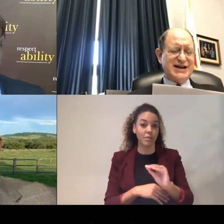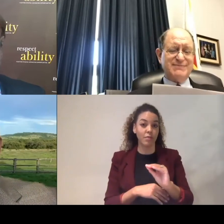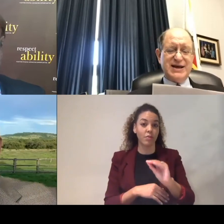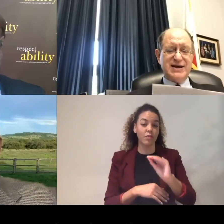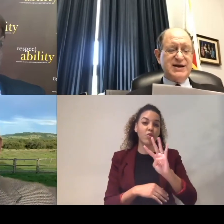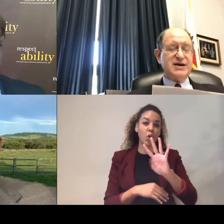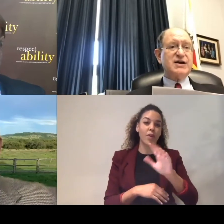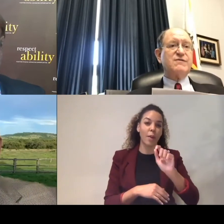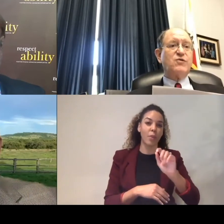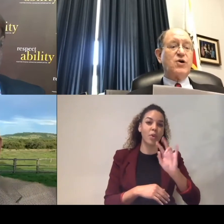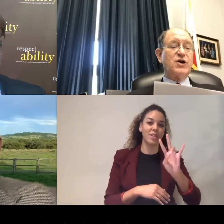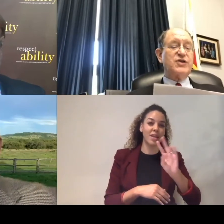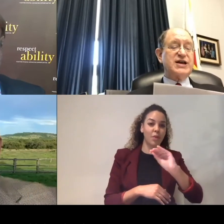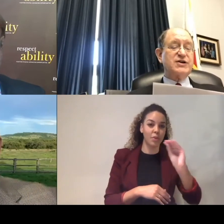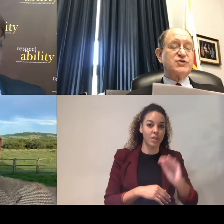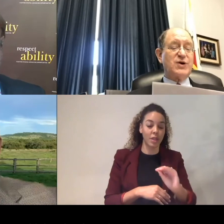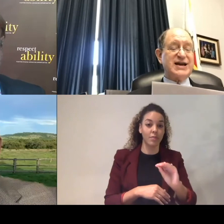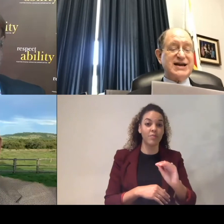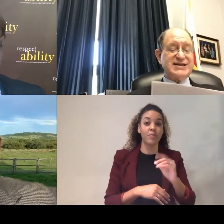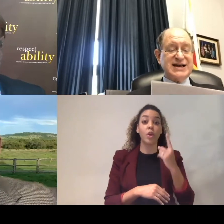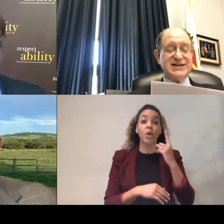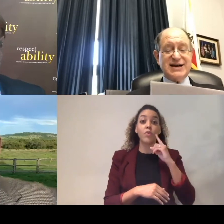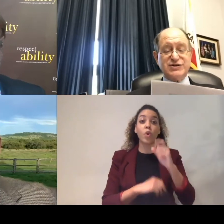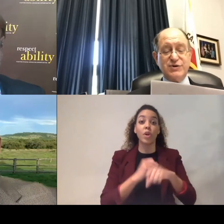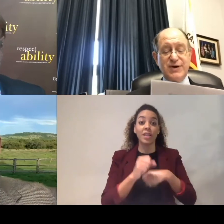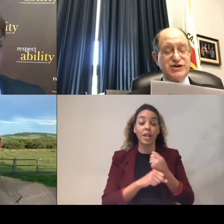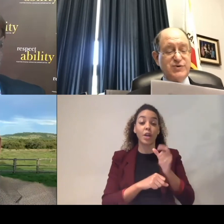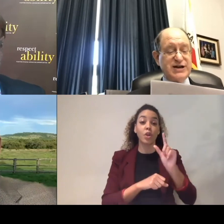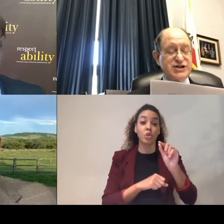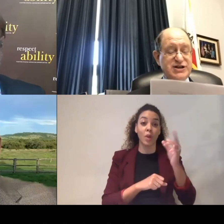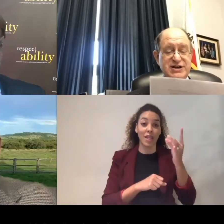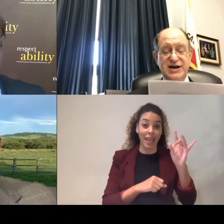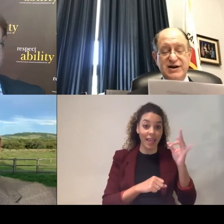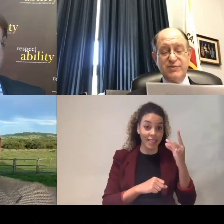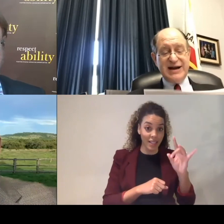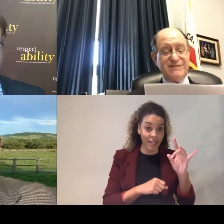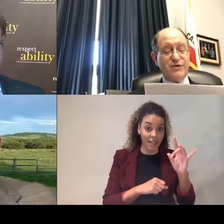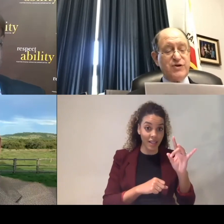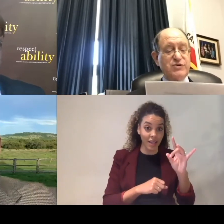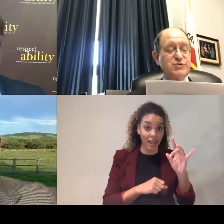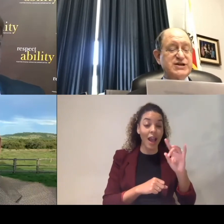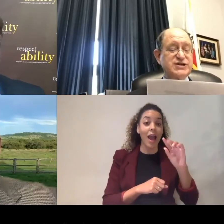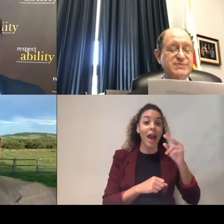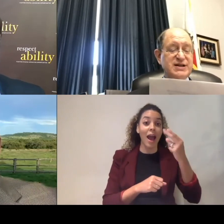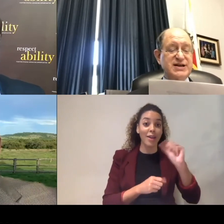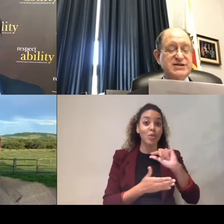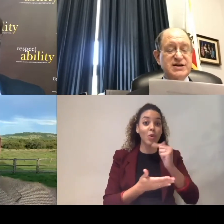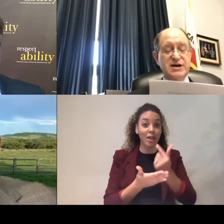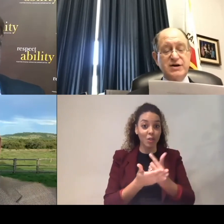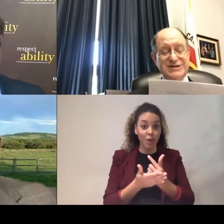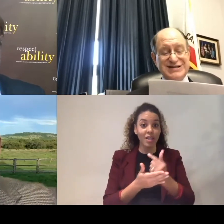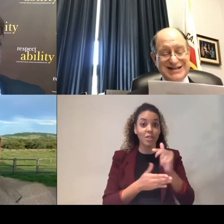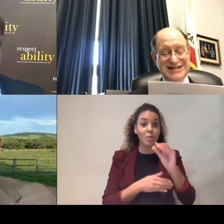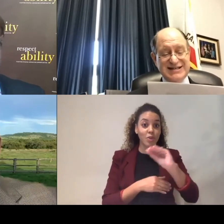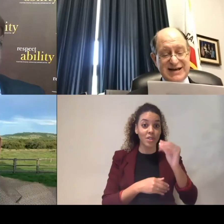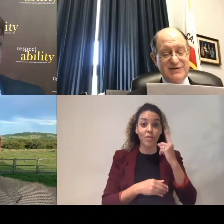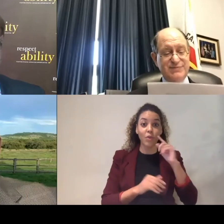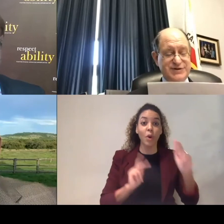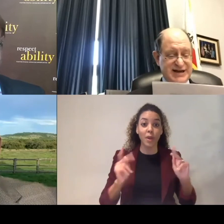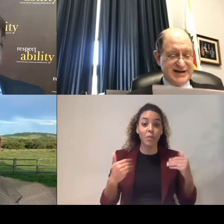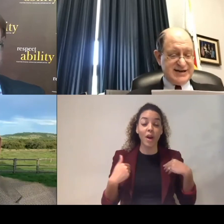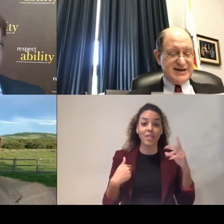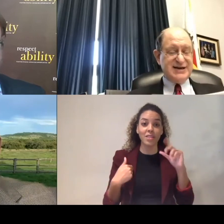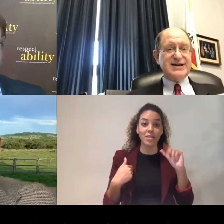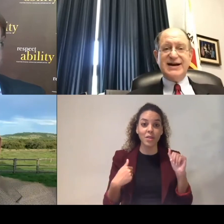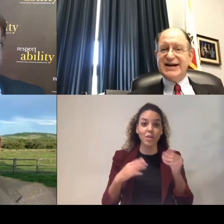45.7%. For the year 2018, the high school graduation rate for those with disabilities was